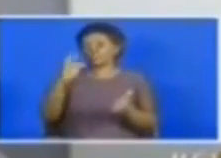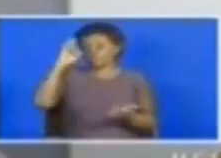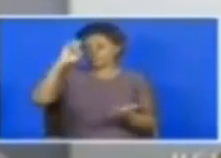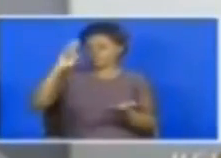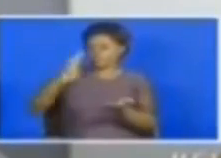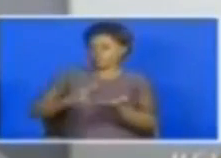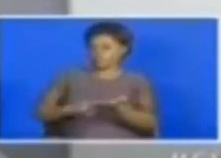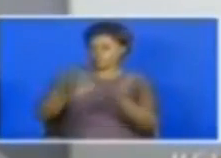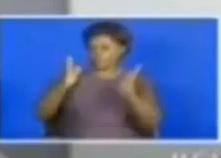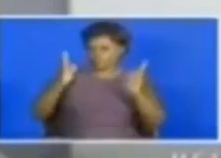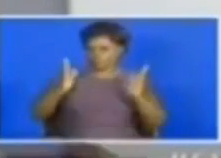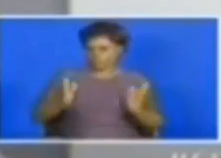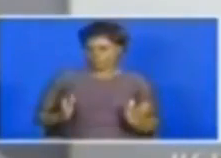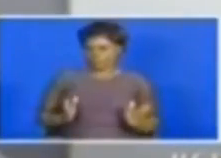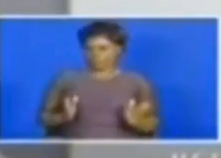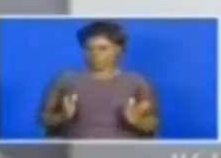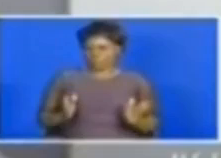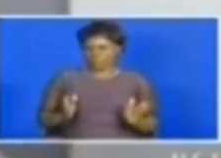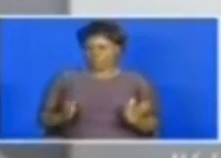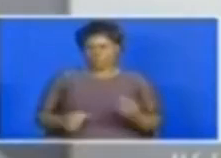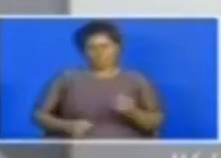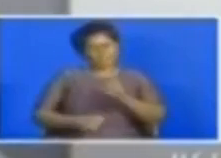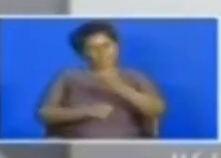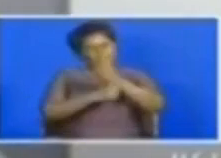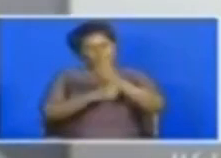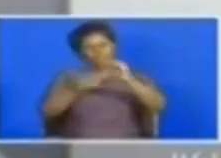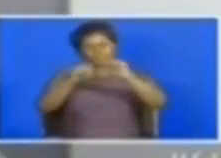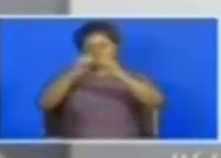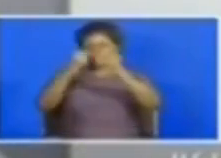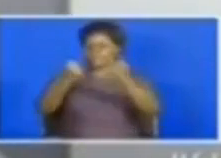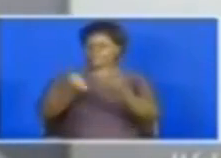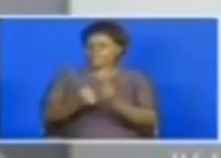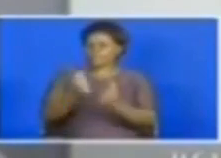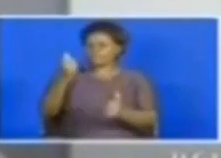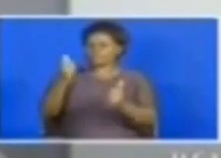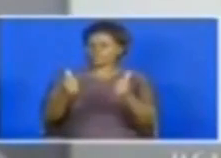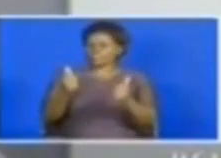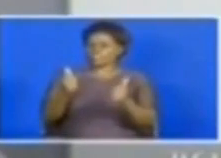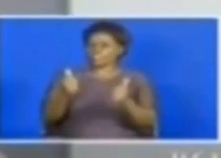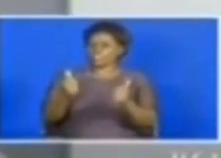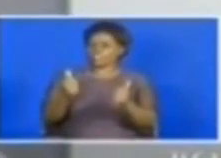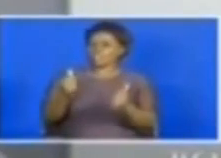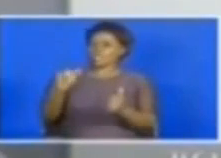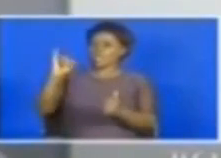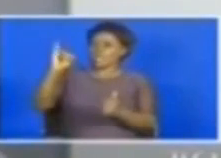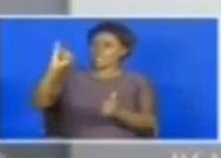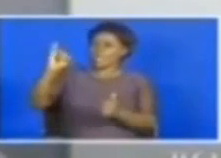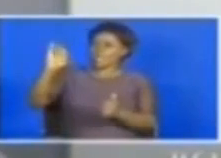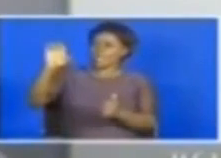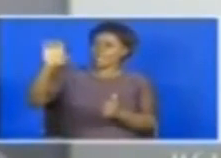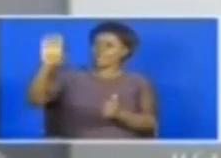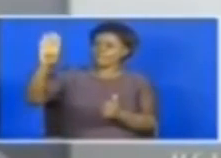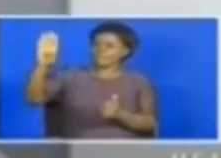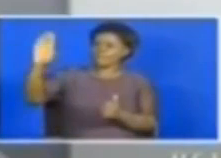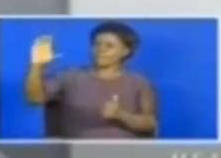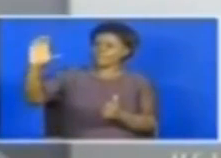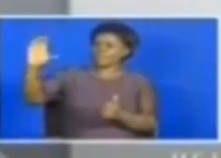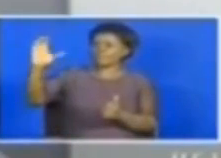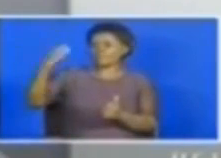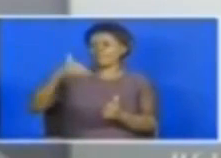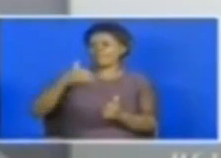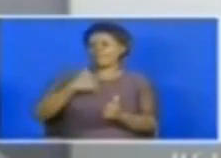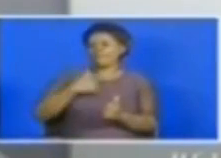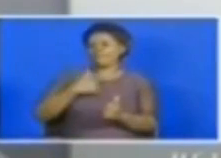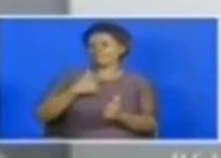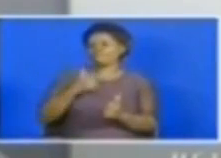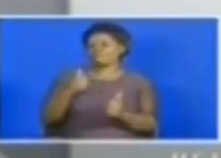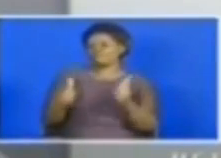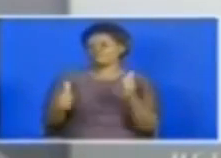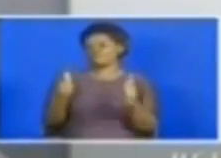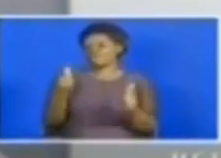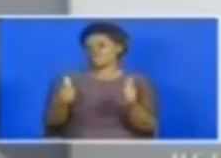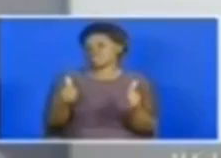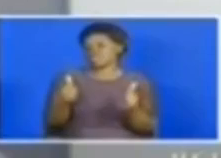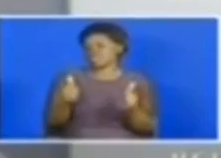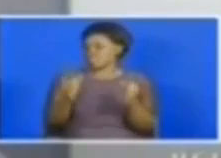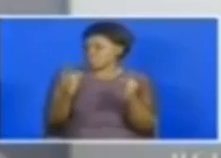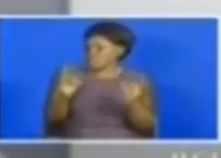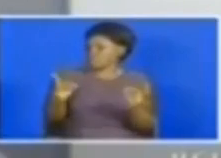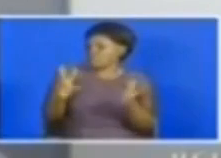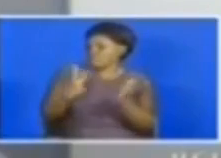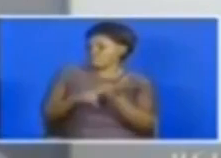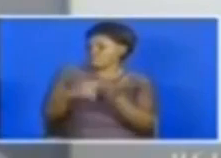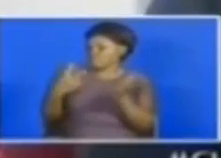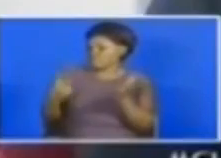a voter? What is that complementary system mm-hmm. that IEBC has in place of results transmission okay. should the KIMS